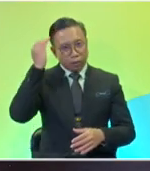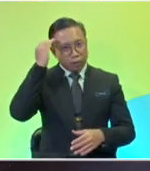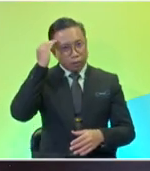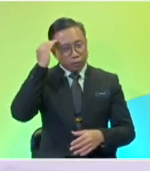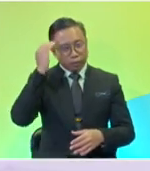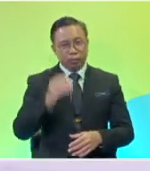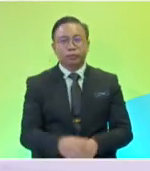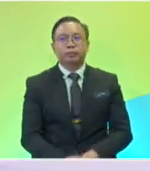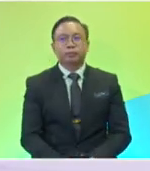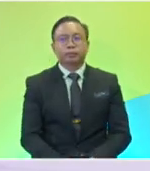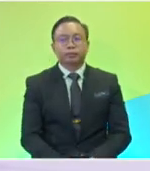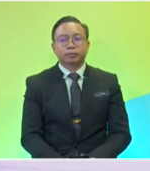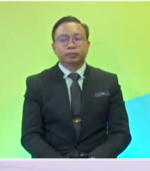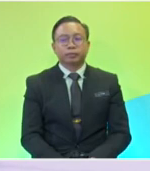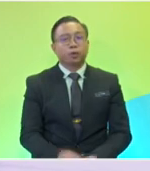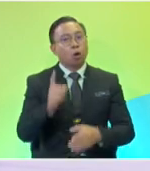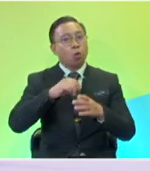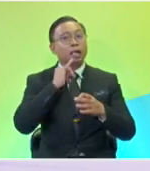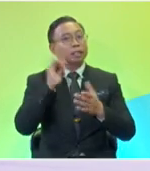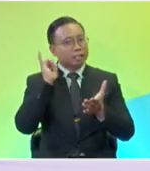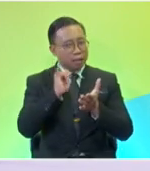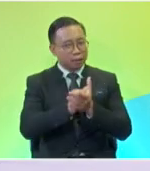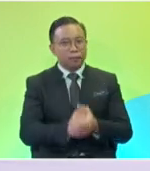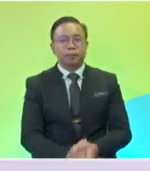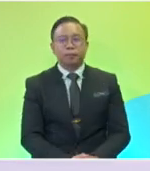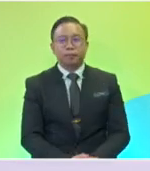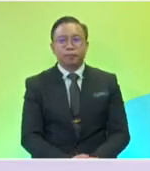just now. What is that?